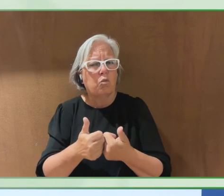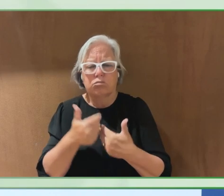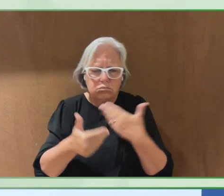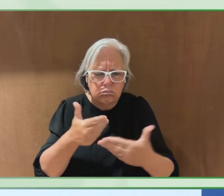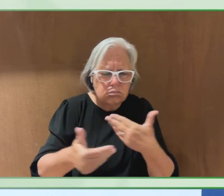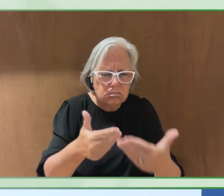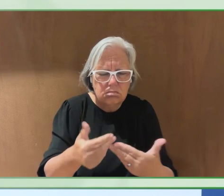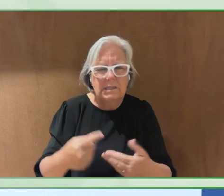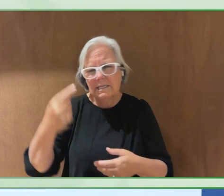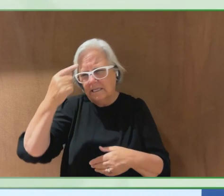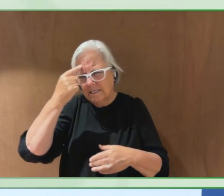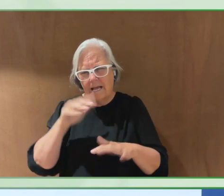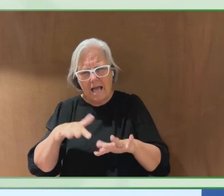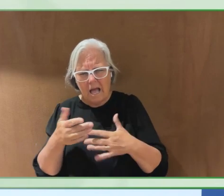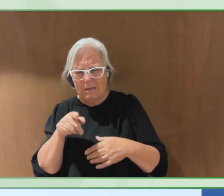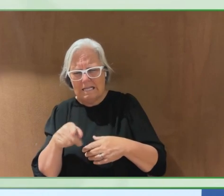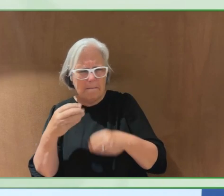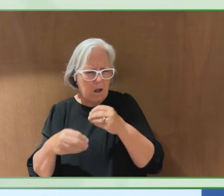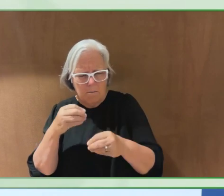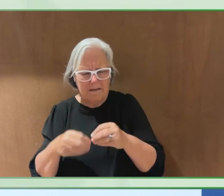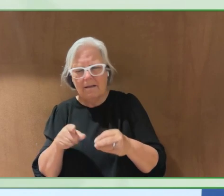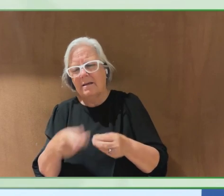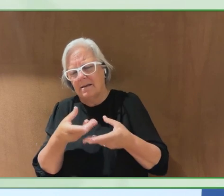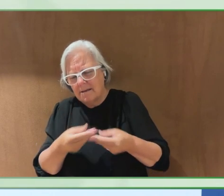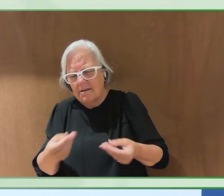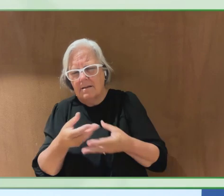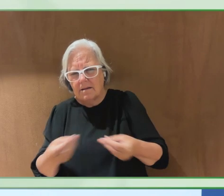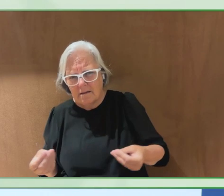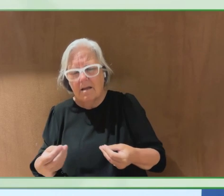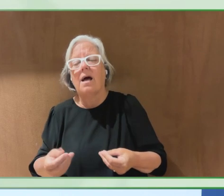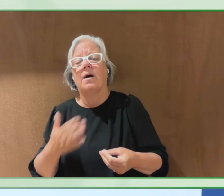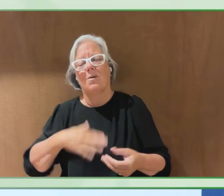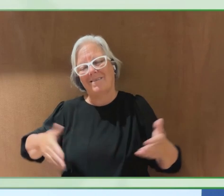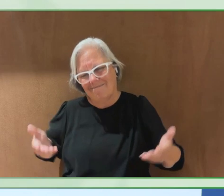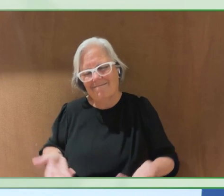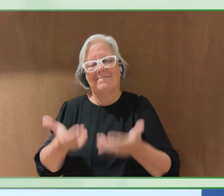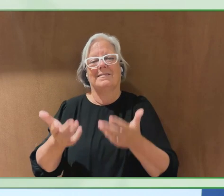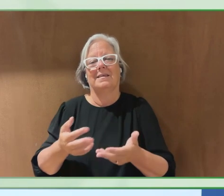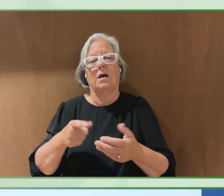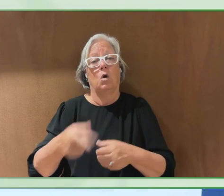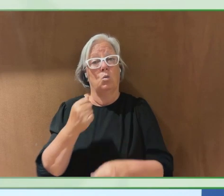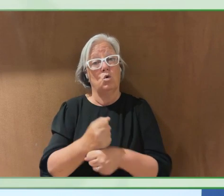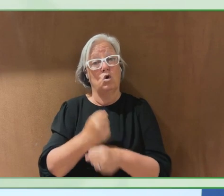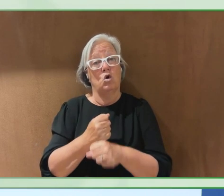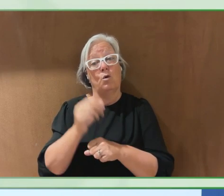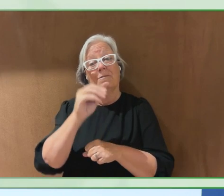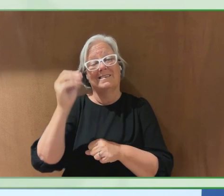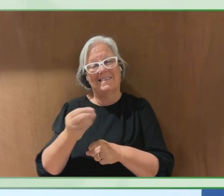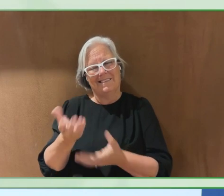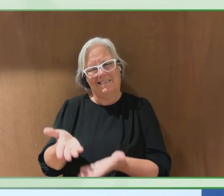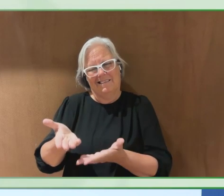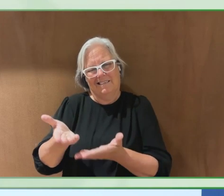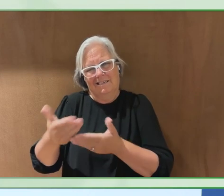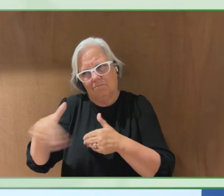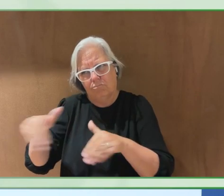programs, strategies to increase the employment rate of the persons with disabilities. And now in this network we